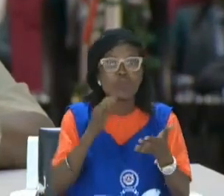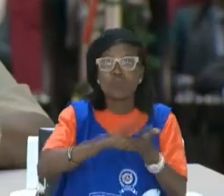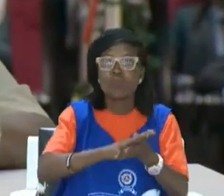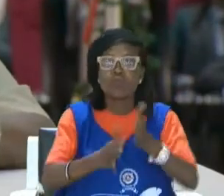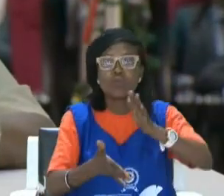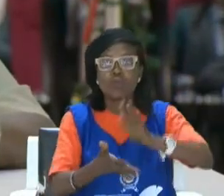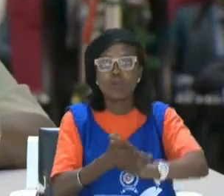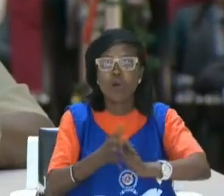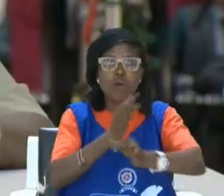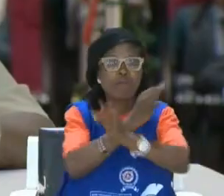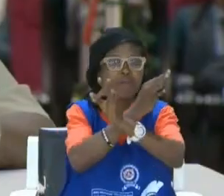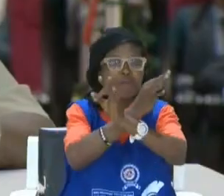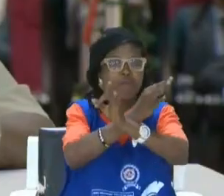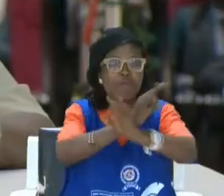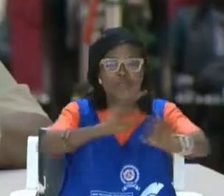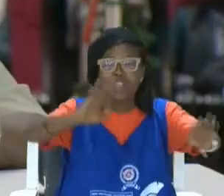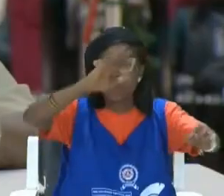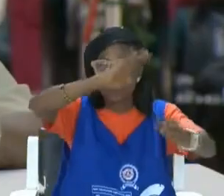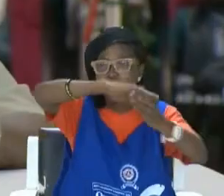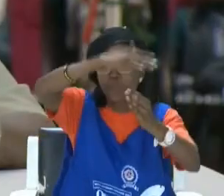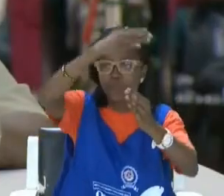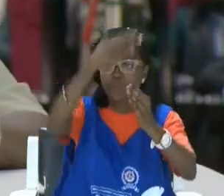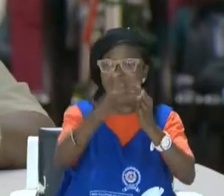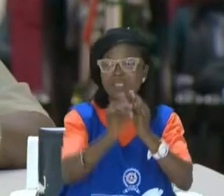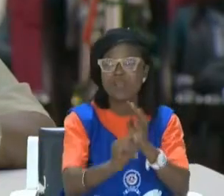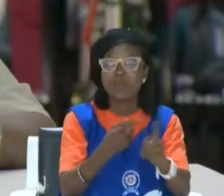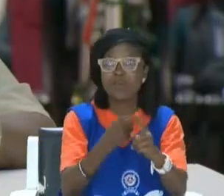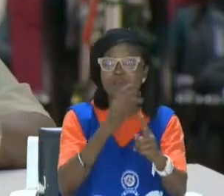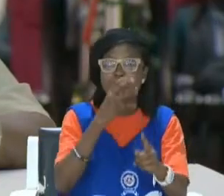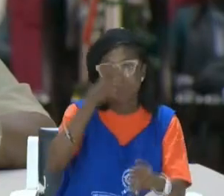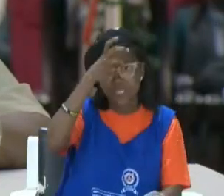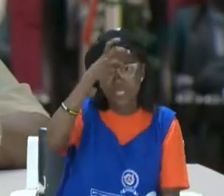completely free from Satan.